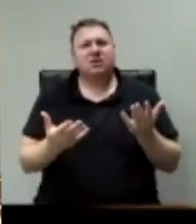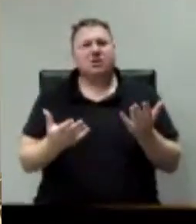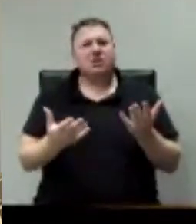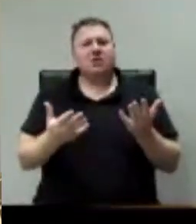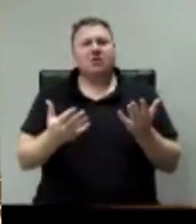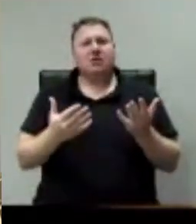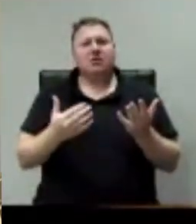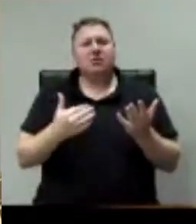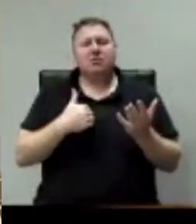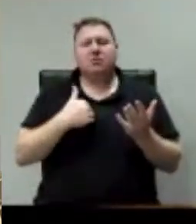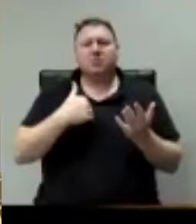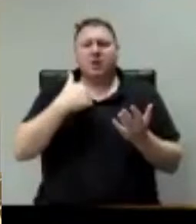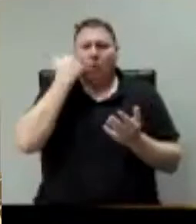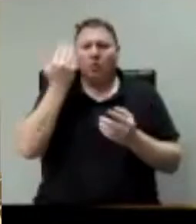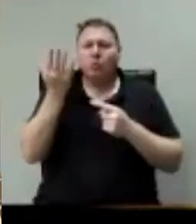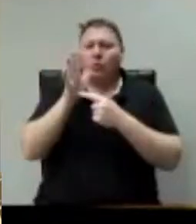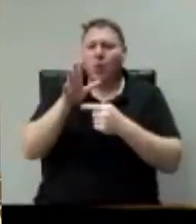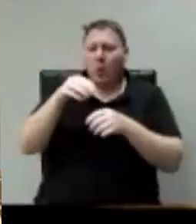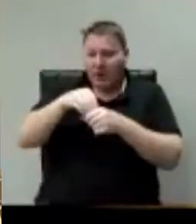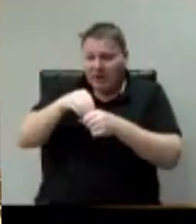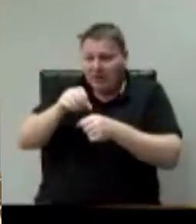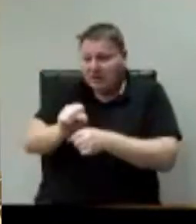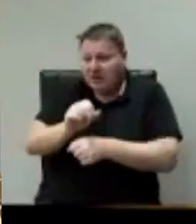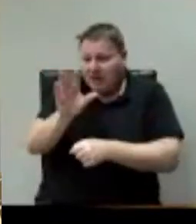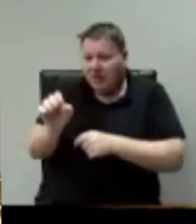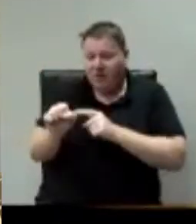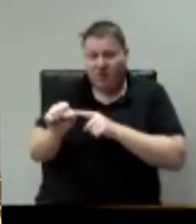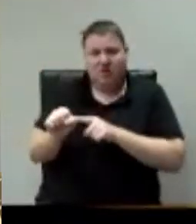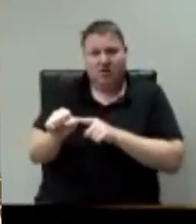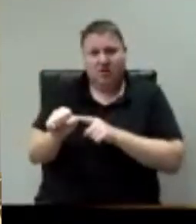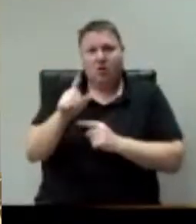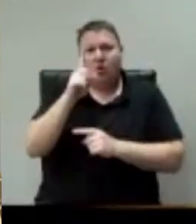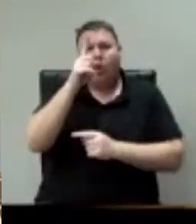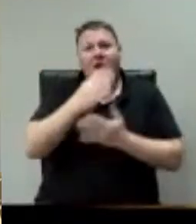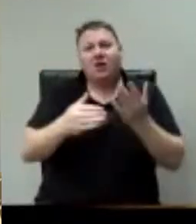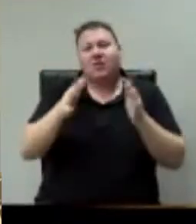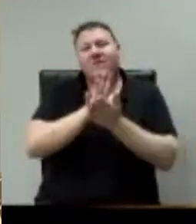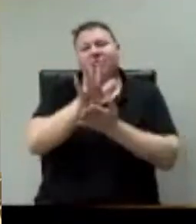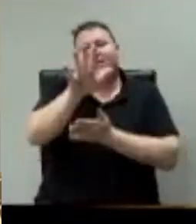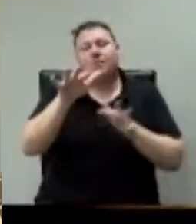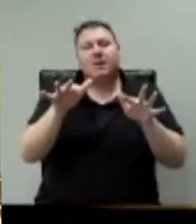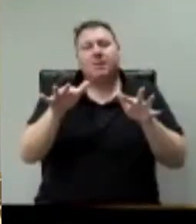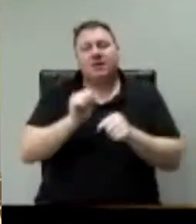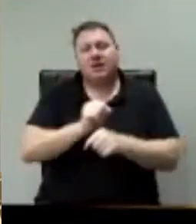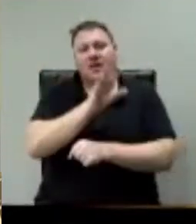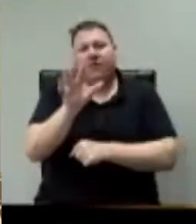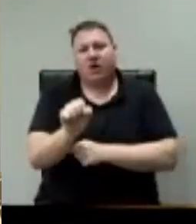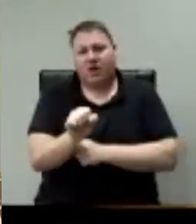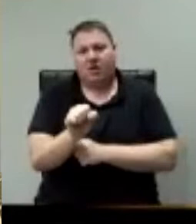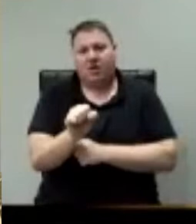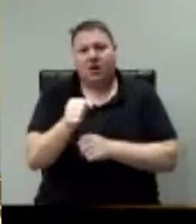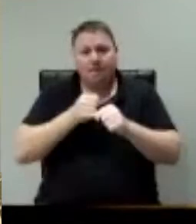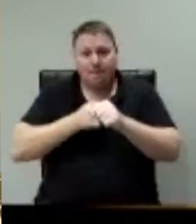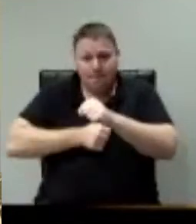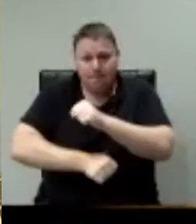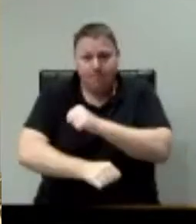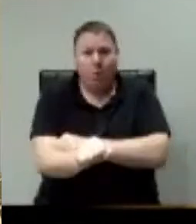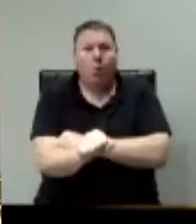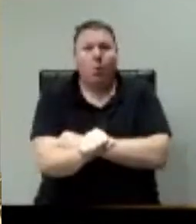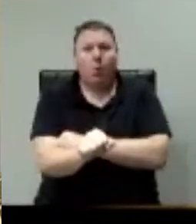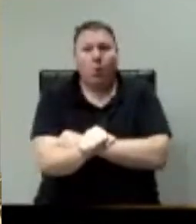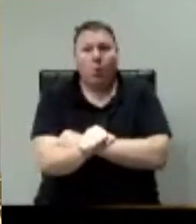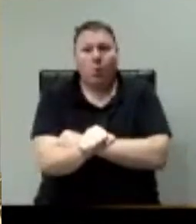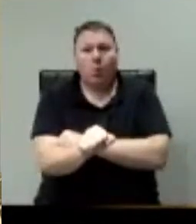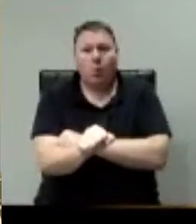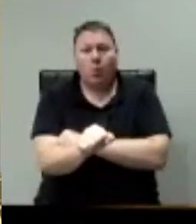But I just want to ground it in South Africa that 1 in every 15 people in South Africa is born with